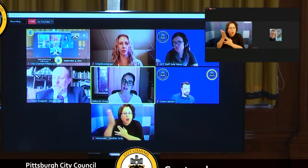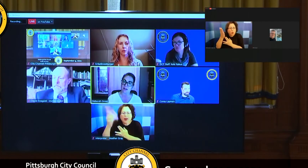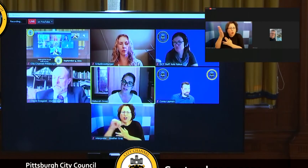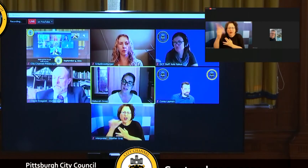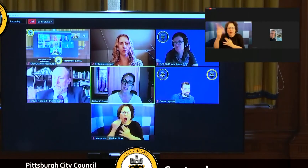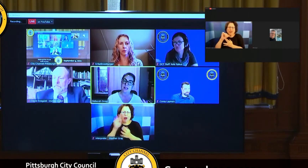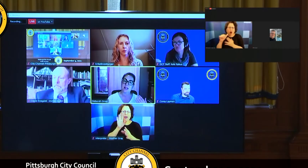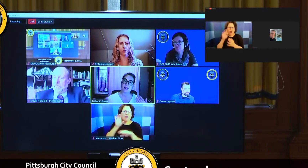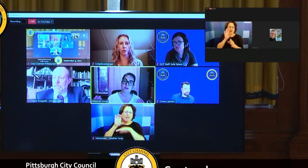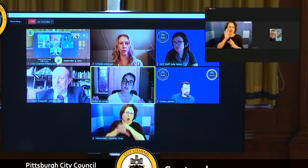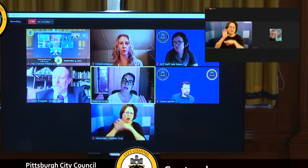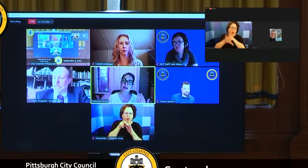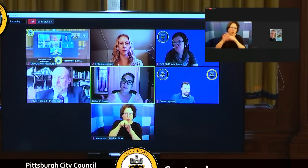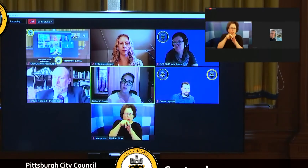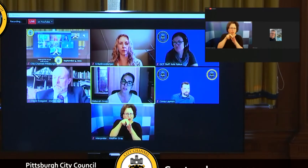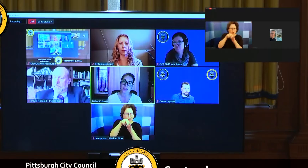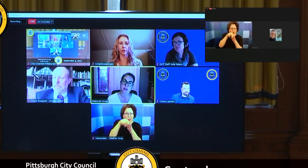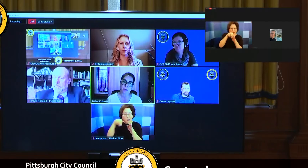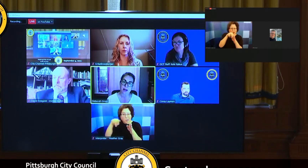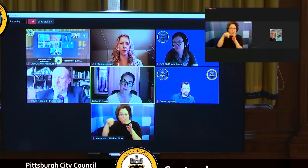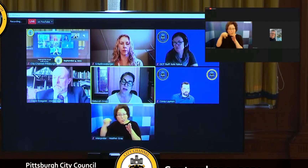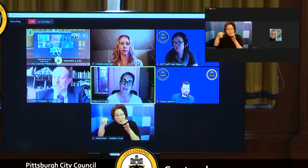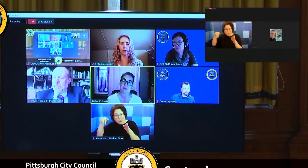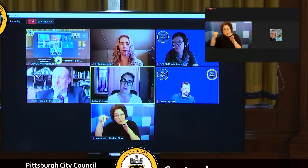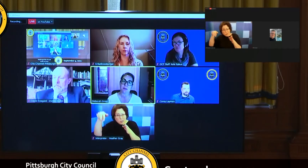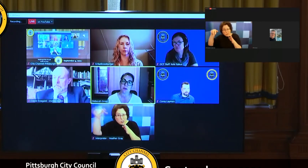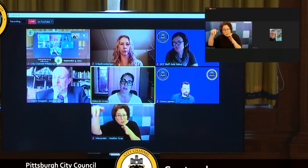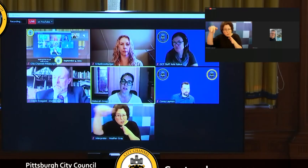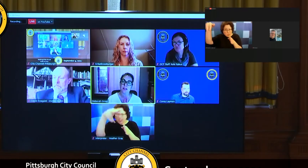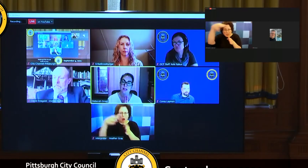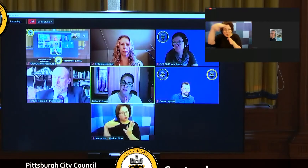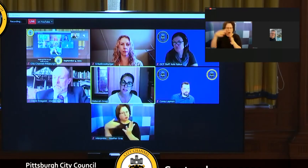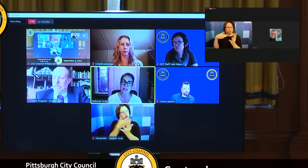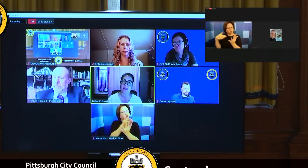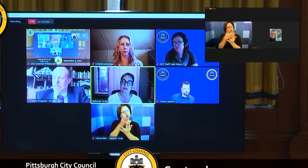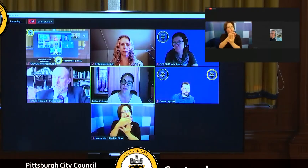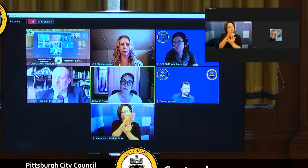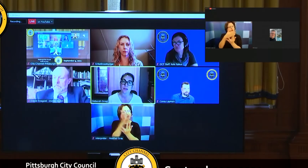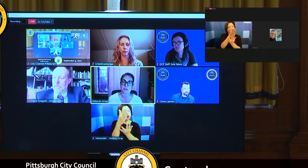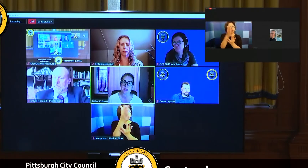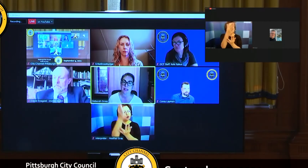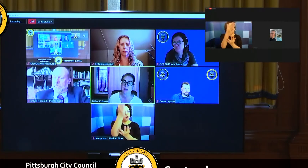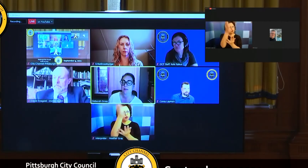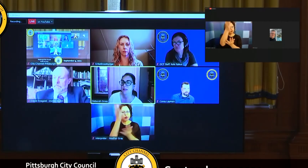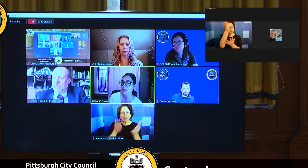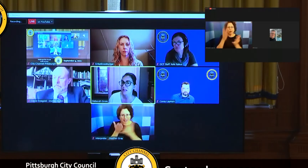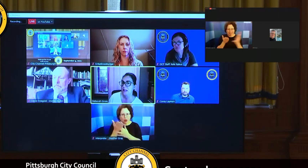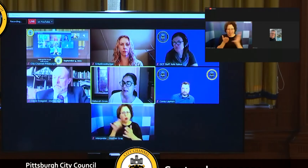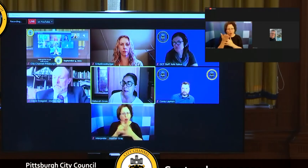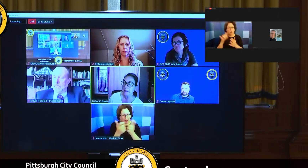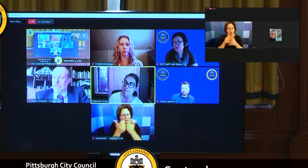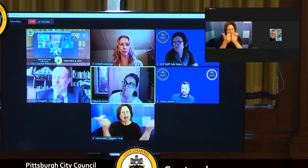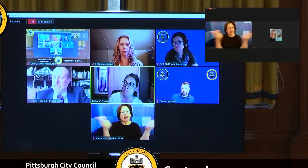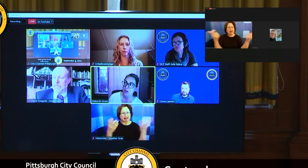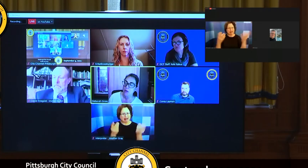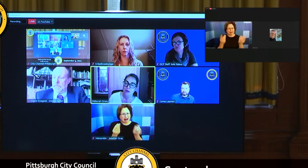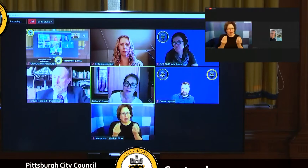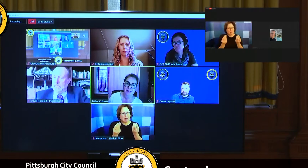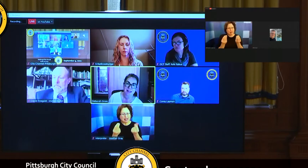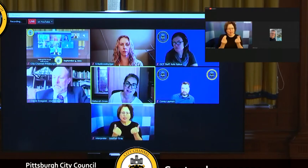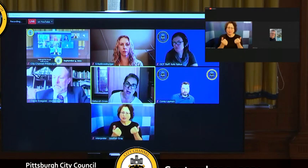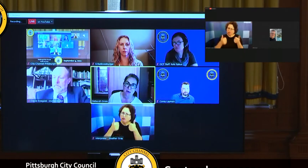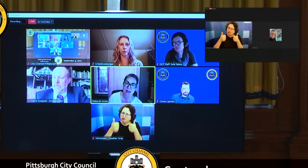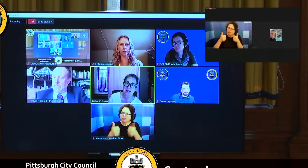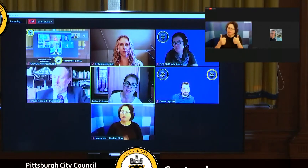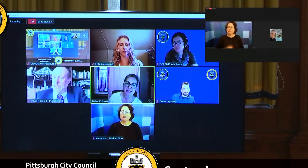around it? So to have those clear pathways that people can to get through these big campuses. One of the things